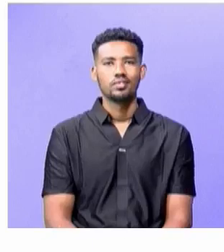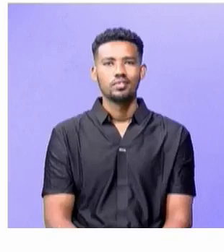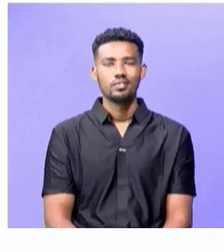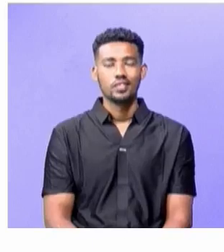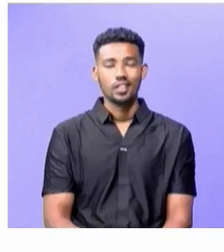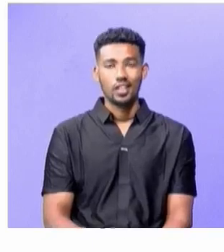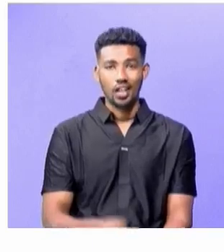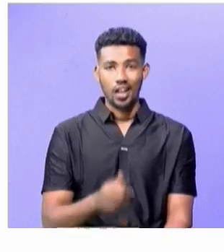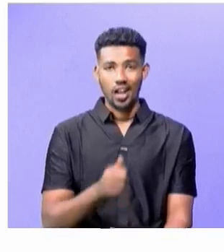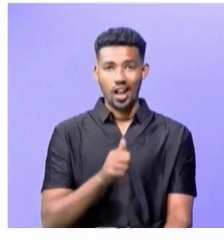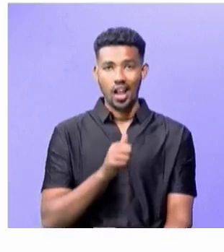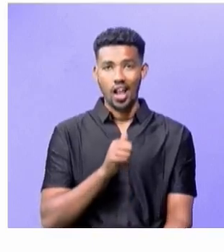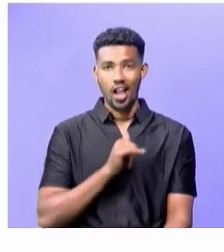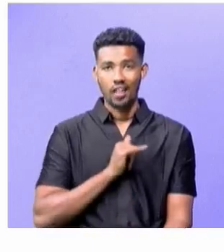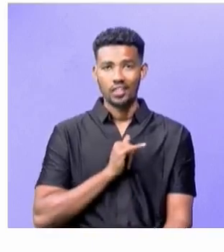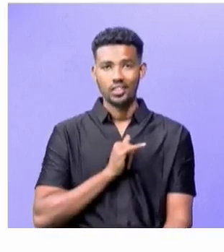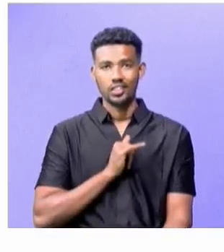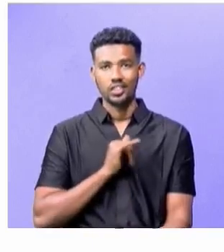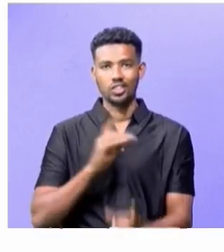I don't